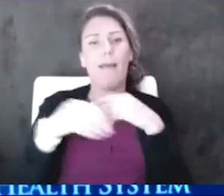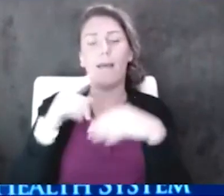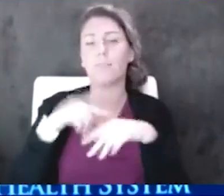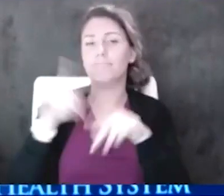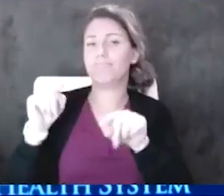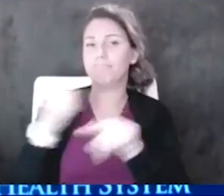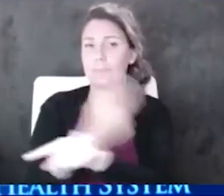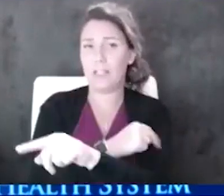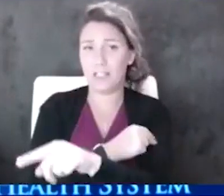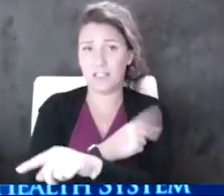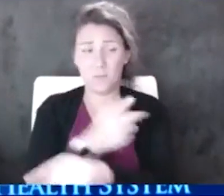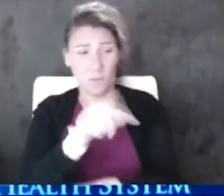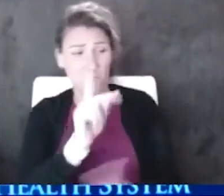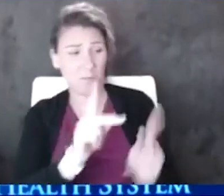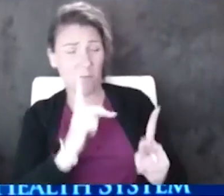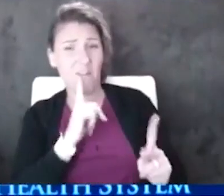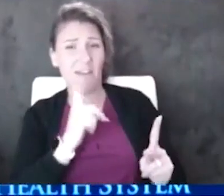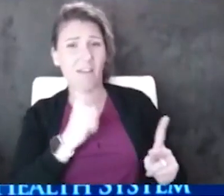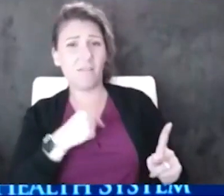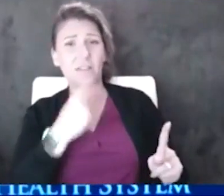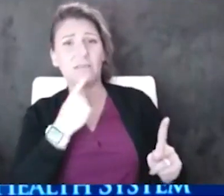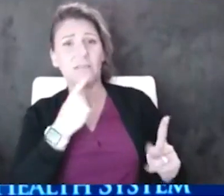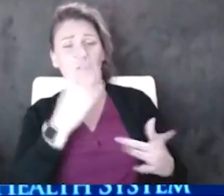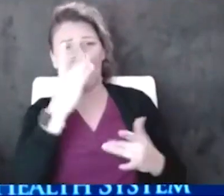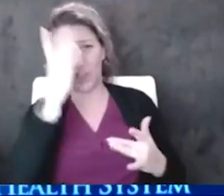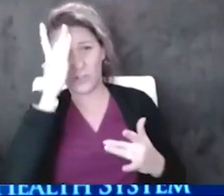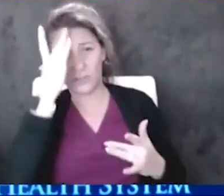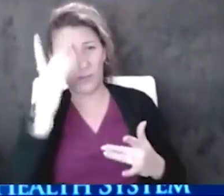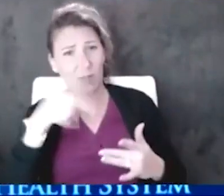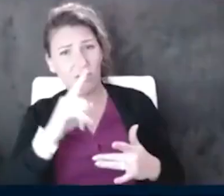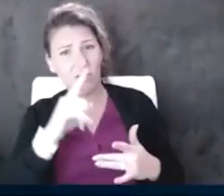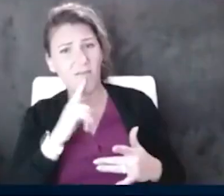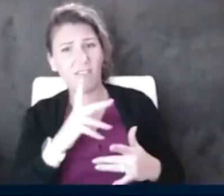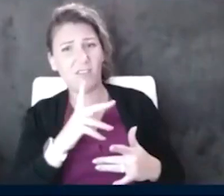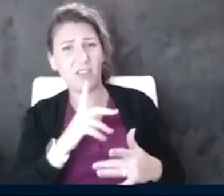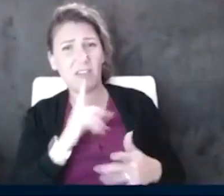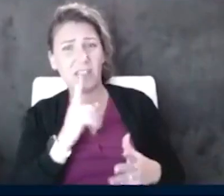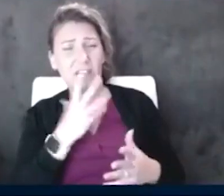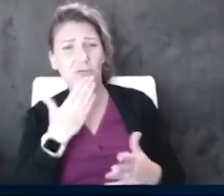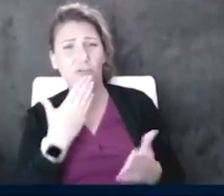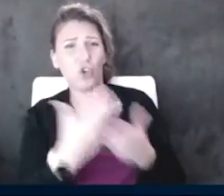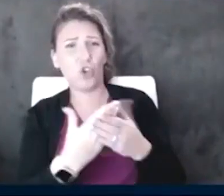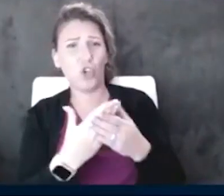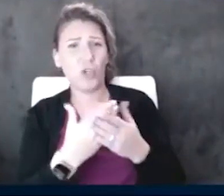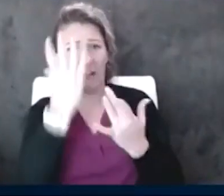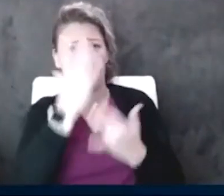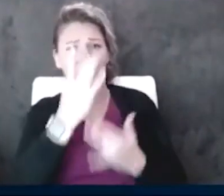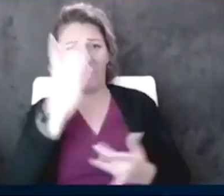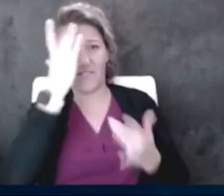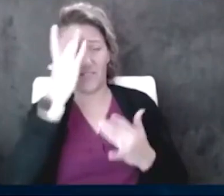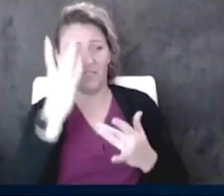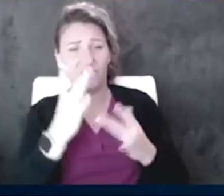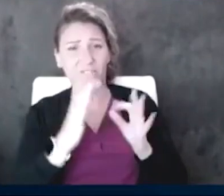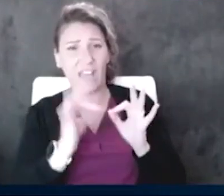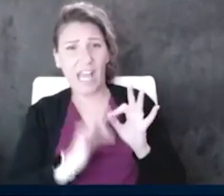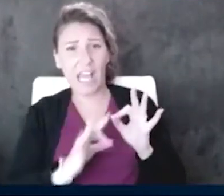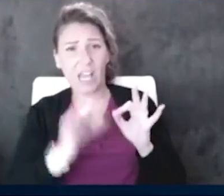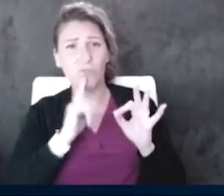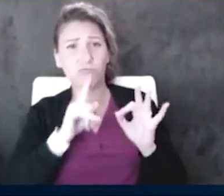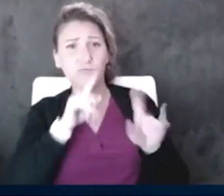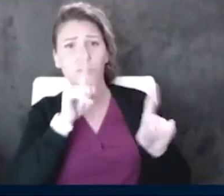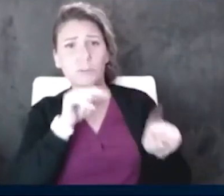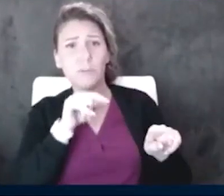severe disease, Hawkeye, do they really ever get a good viral response? Because like the transplant patient data suggests, they didn't really have a good response after